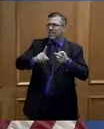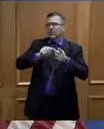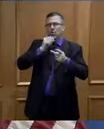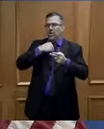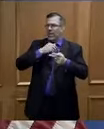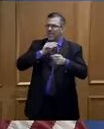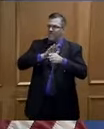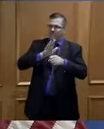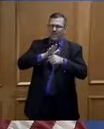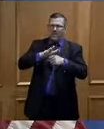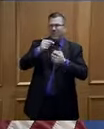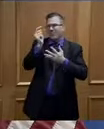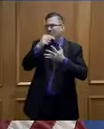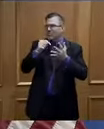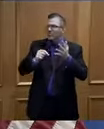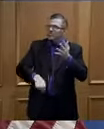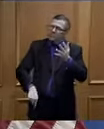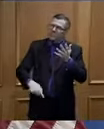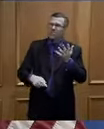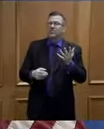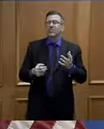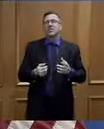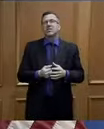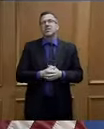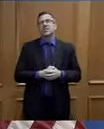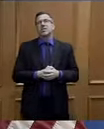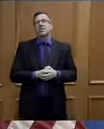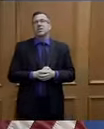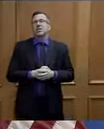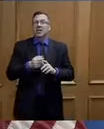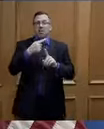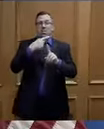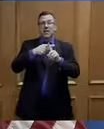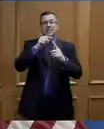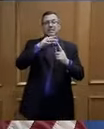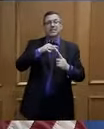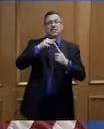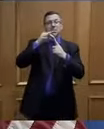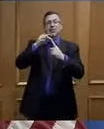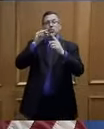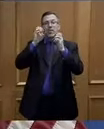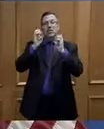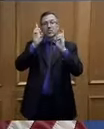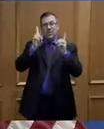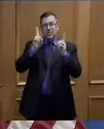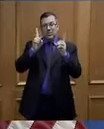guidelines require parity for special education students?